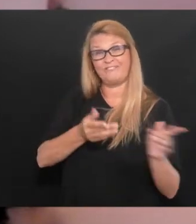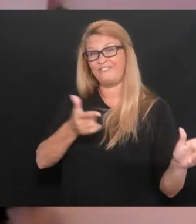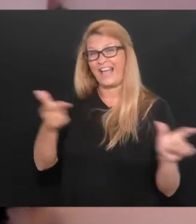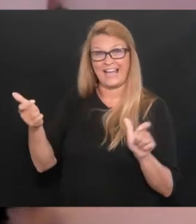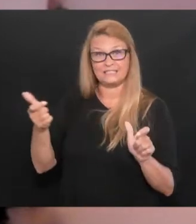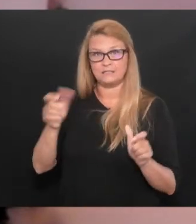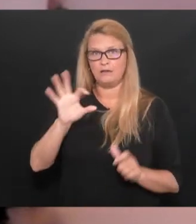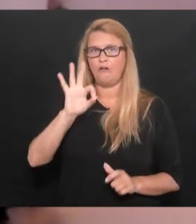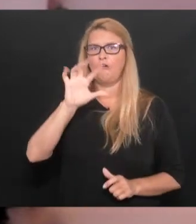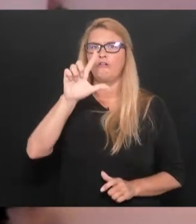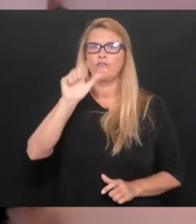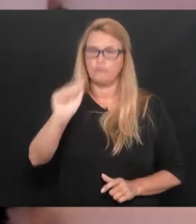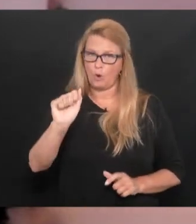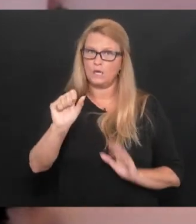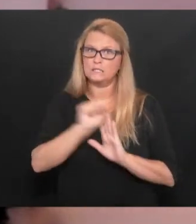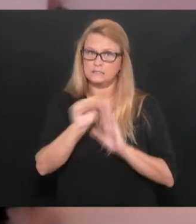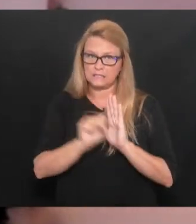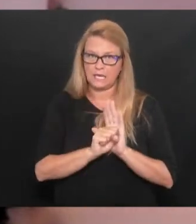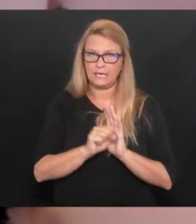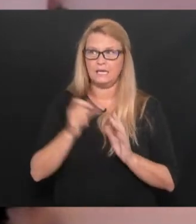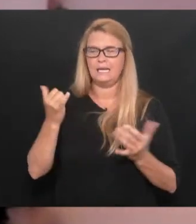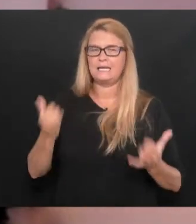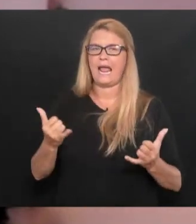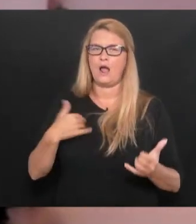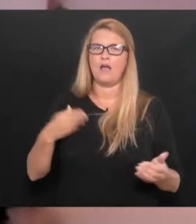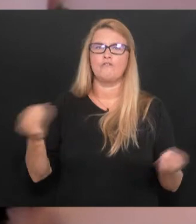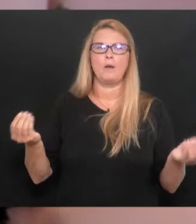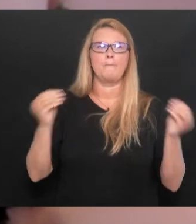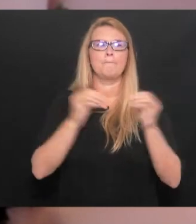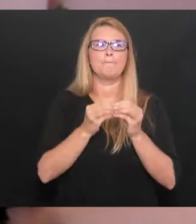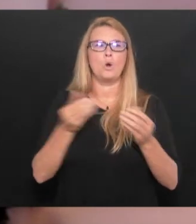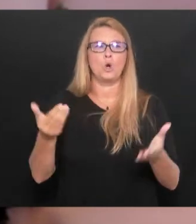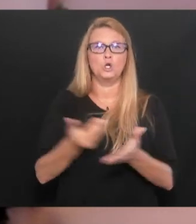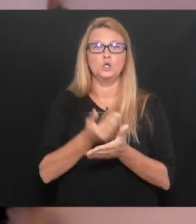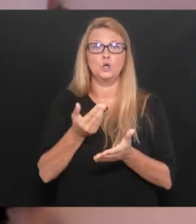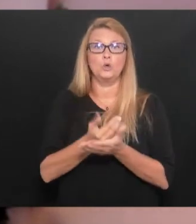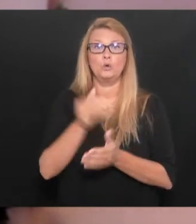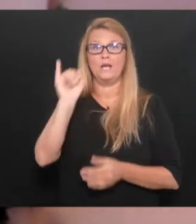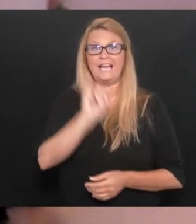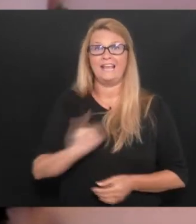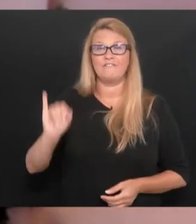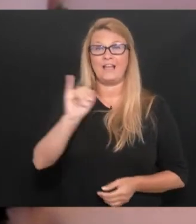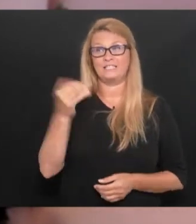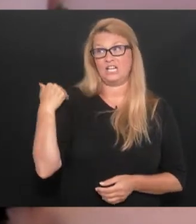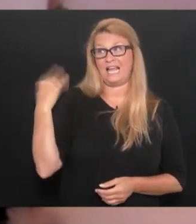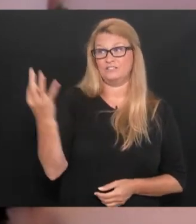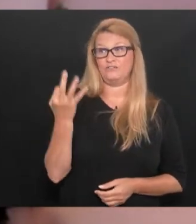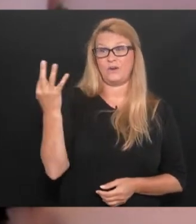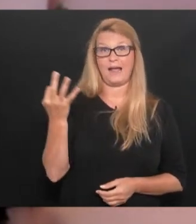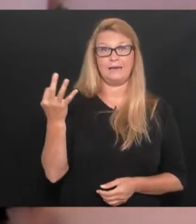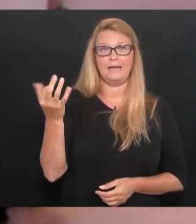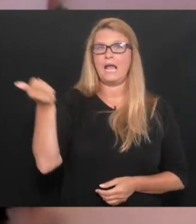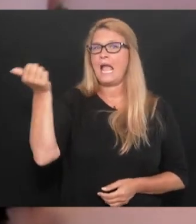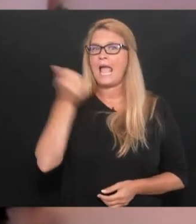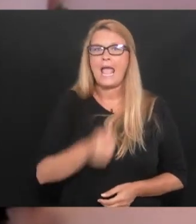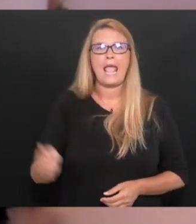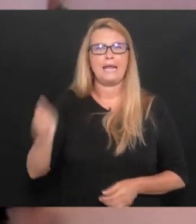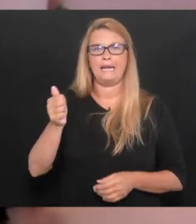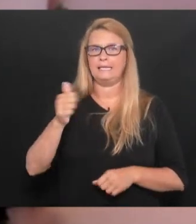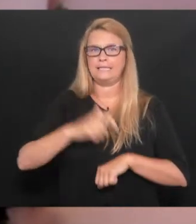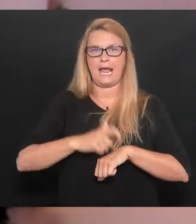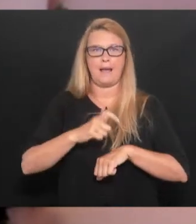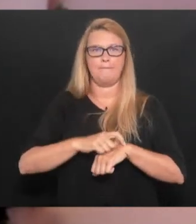of Florida, they had more infections, more new infections on Friday than they've had at any other point in